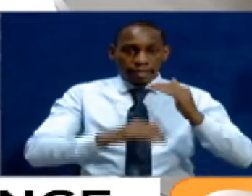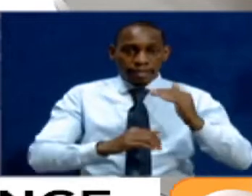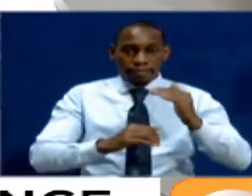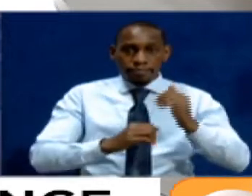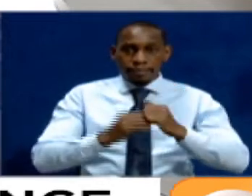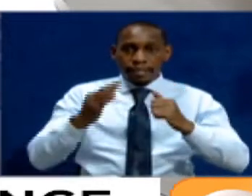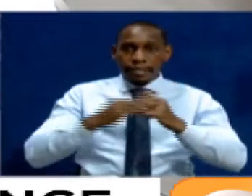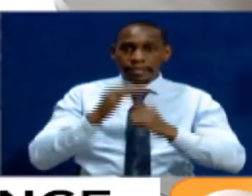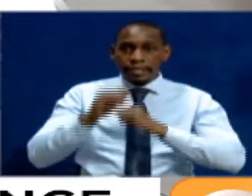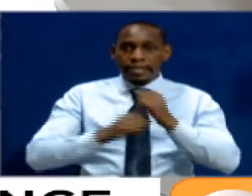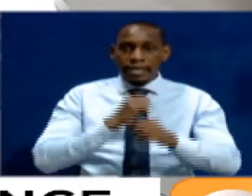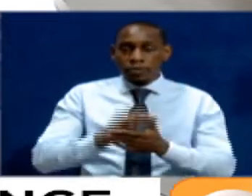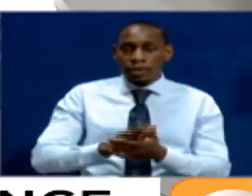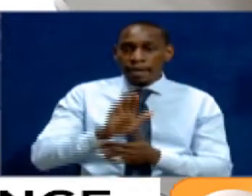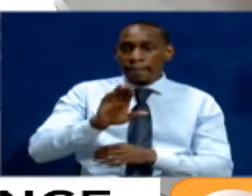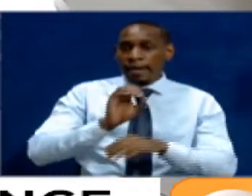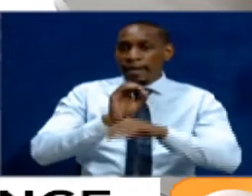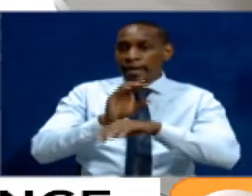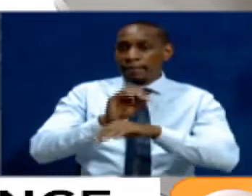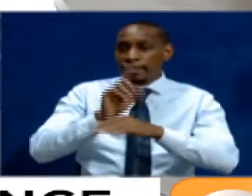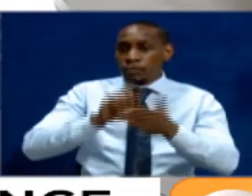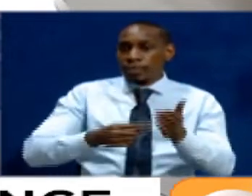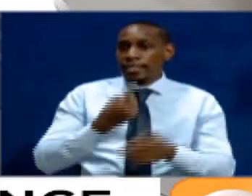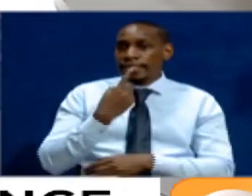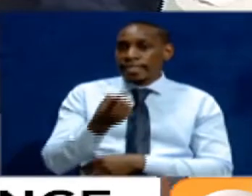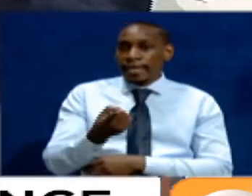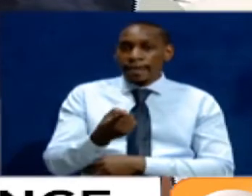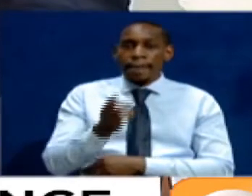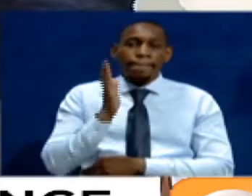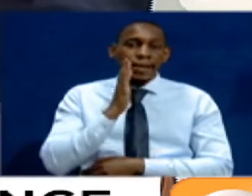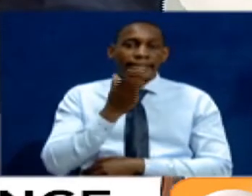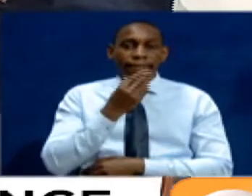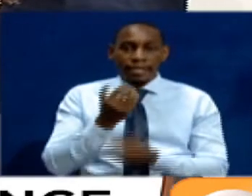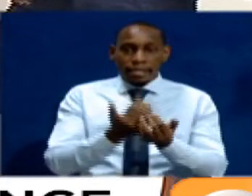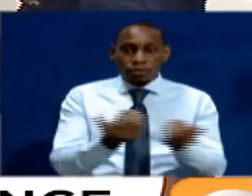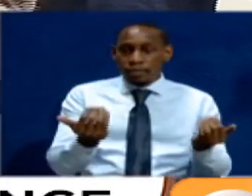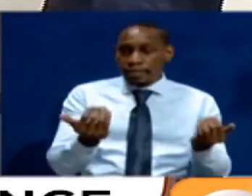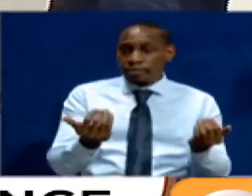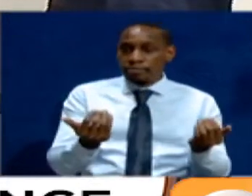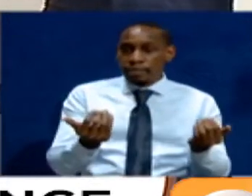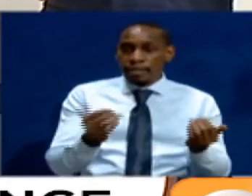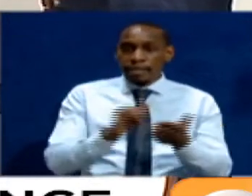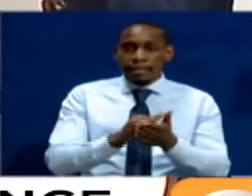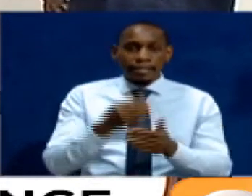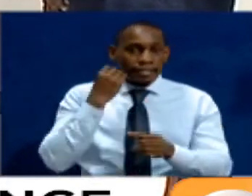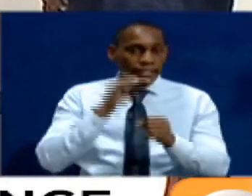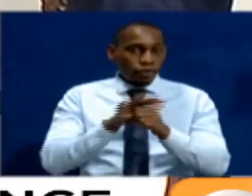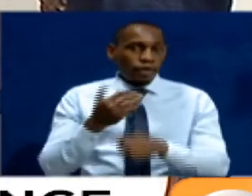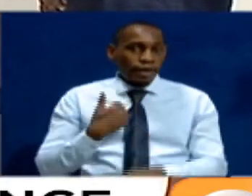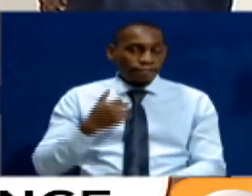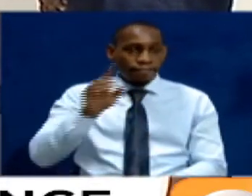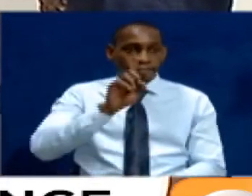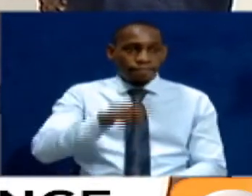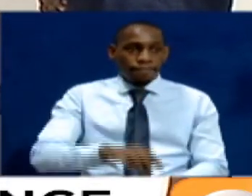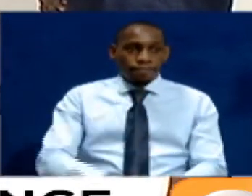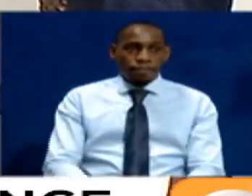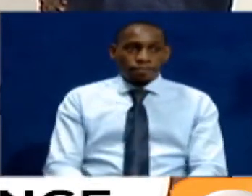children under 18. But what advice are you telling the parents of the kids who test positive?